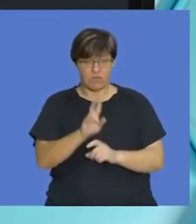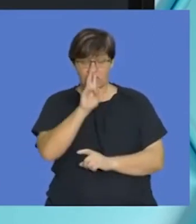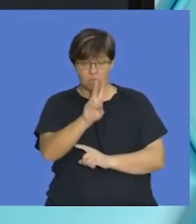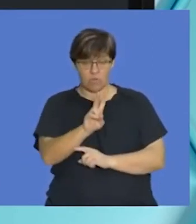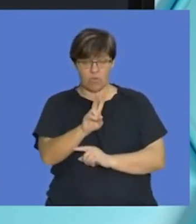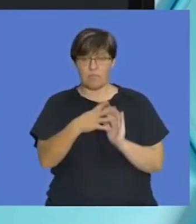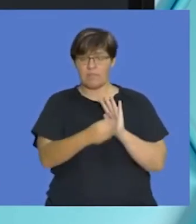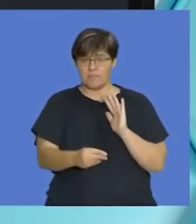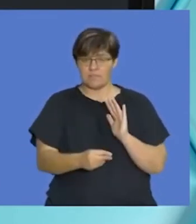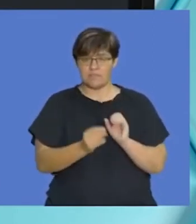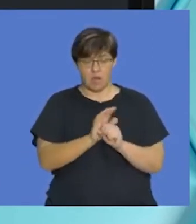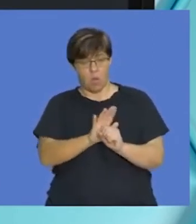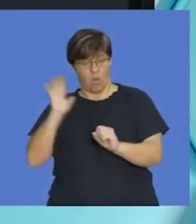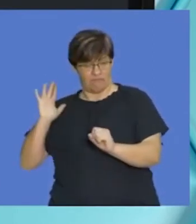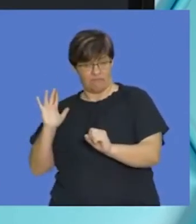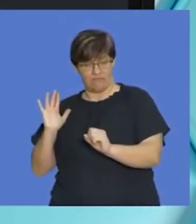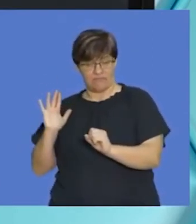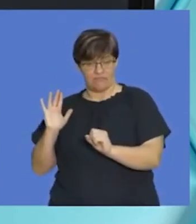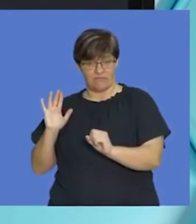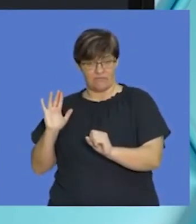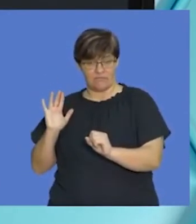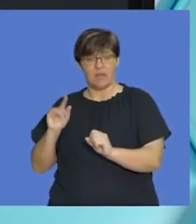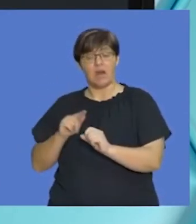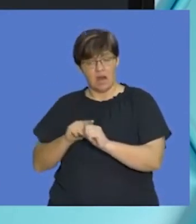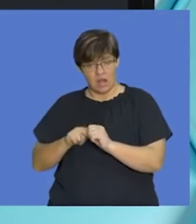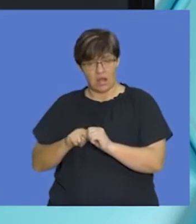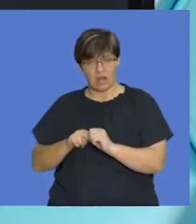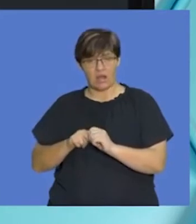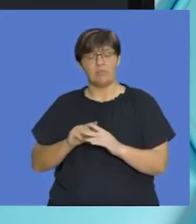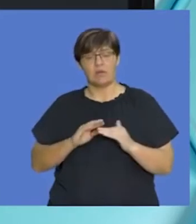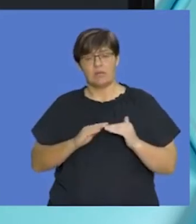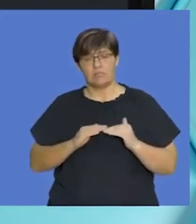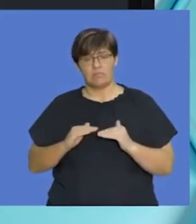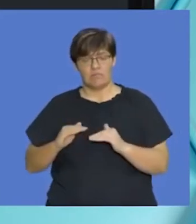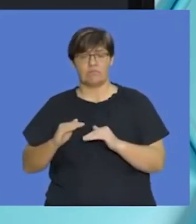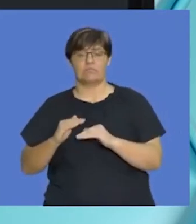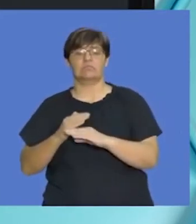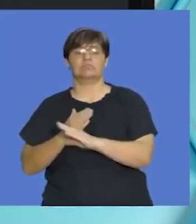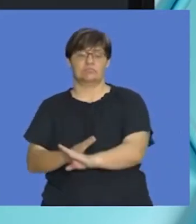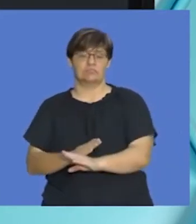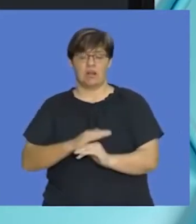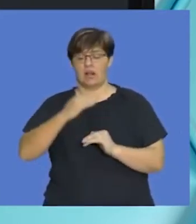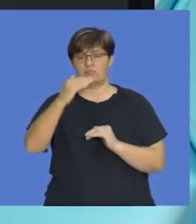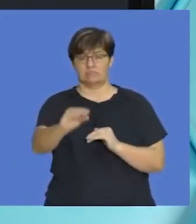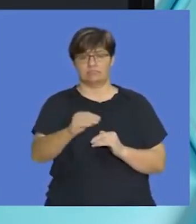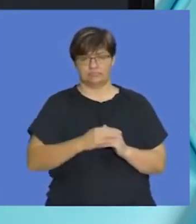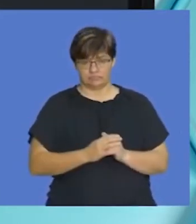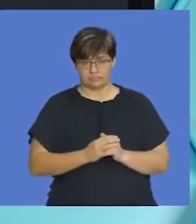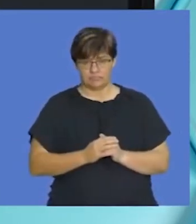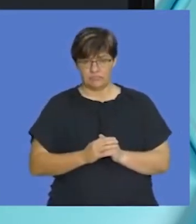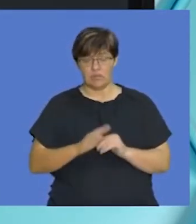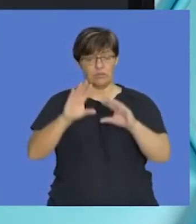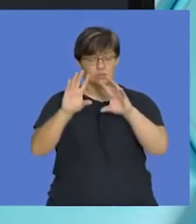force away, that friction will stop it from moving. It'll eventually stop. Once it stops, no